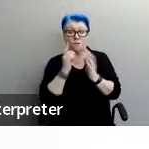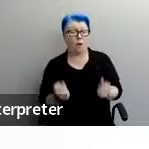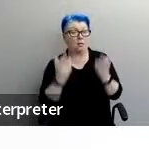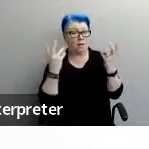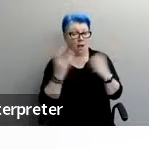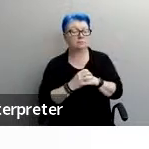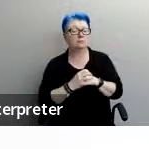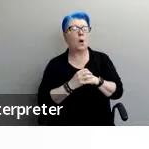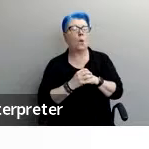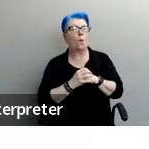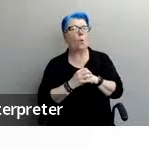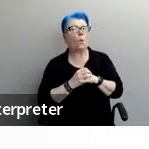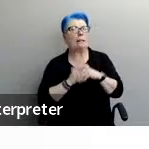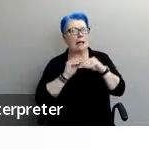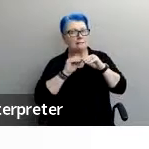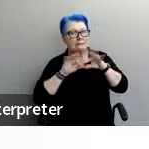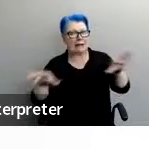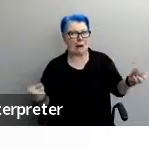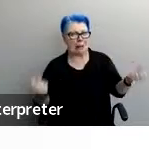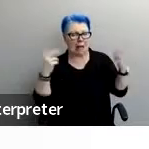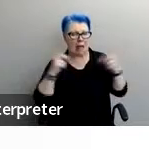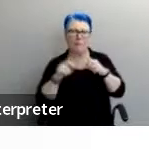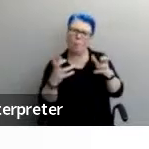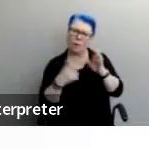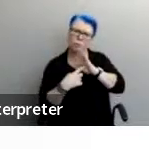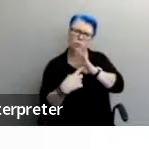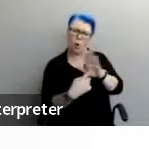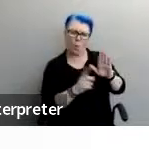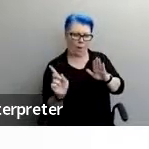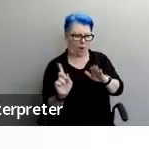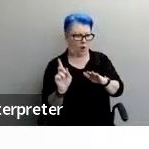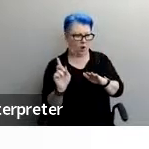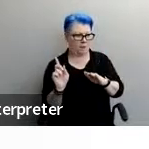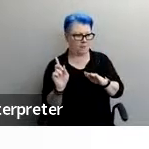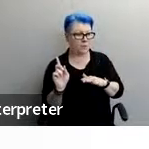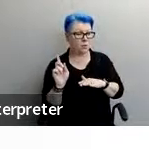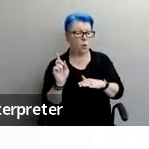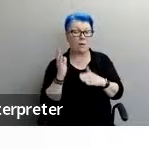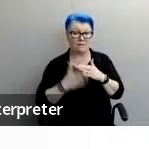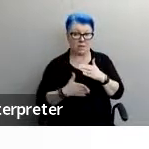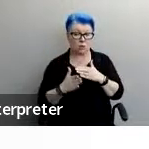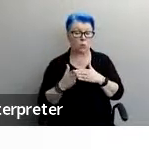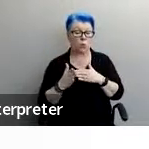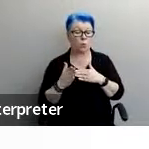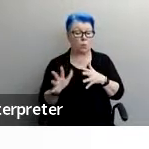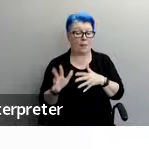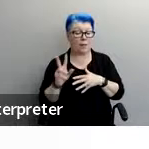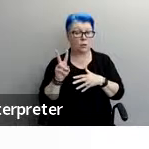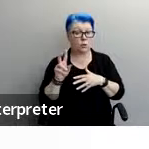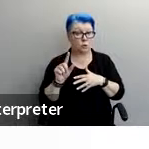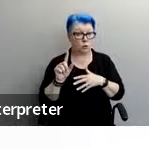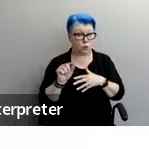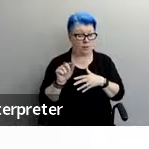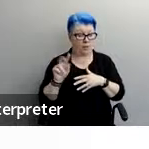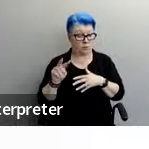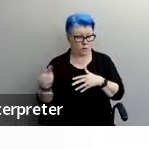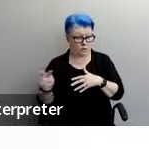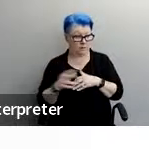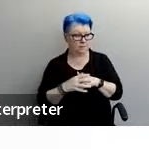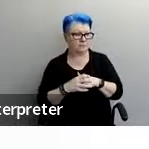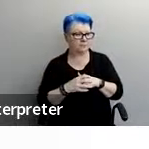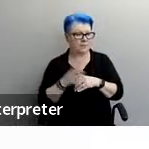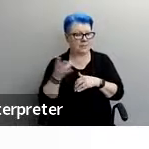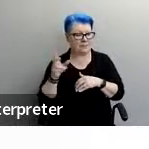budget requests out there, but wanted to kind of show where this would get us. So we ended 2022, 72.39 or 8 months of